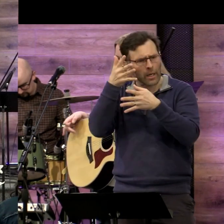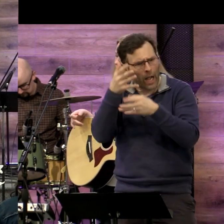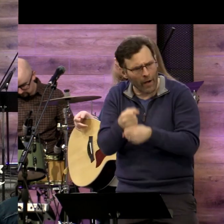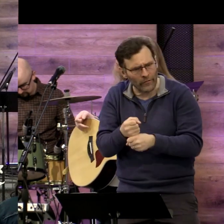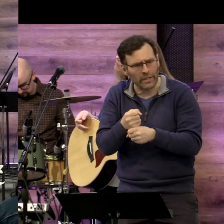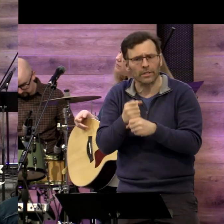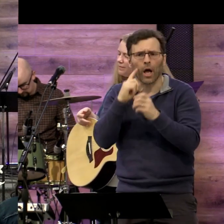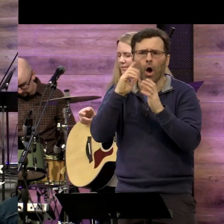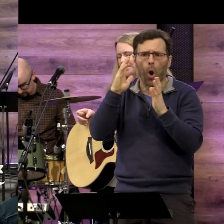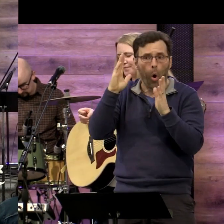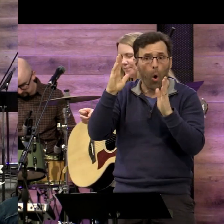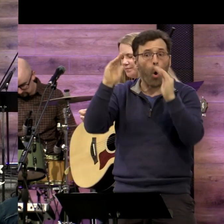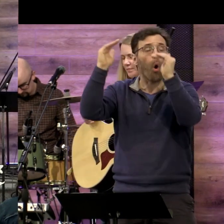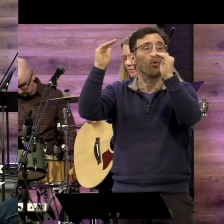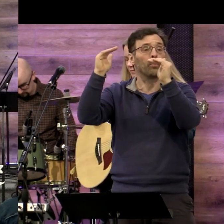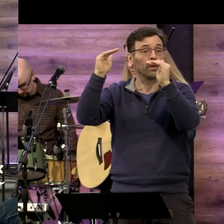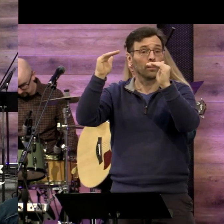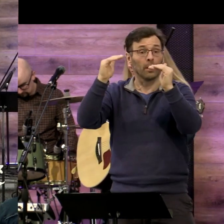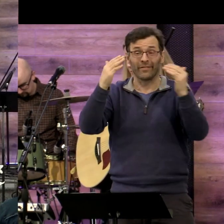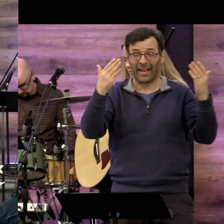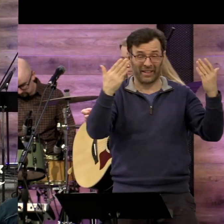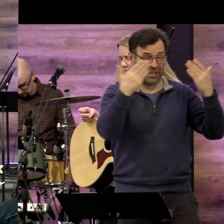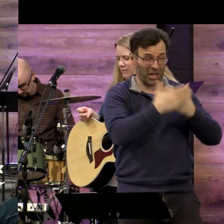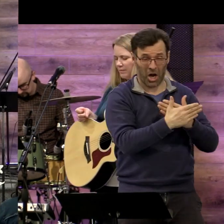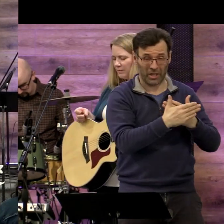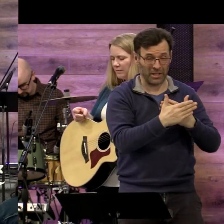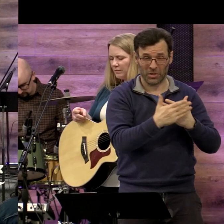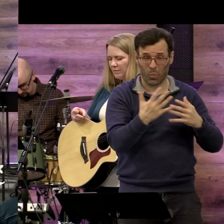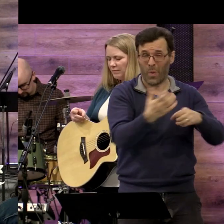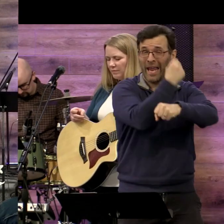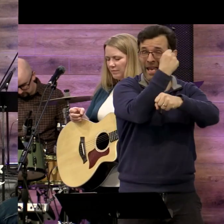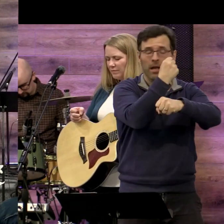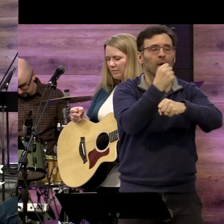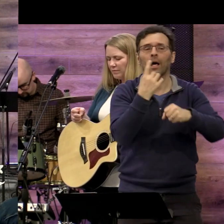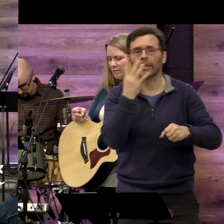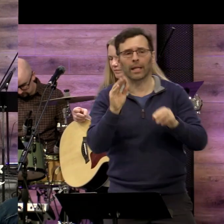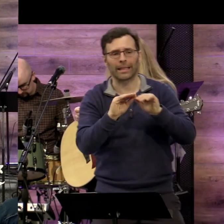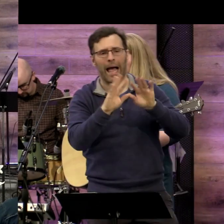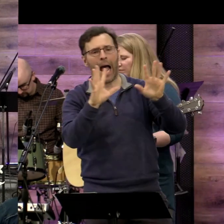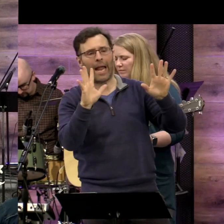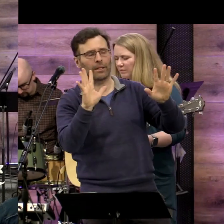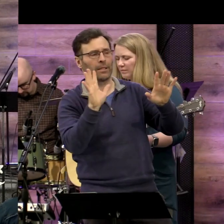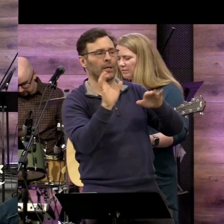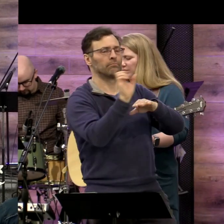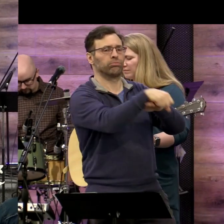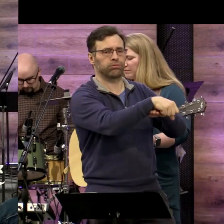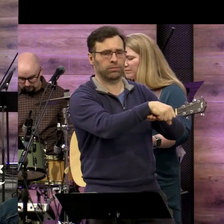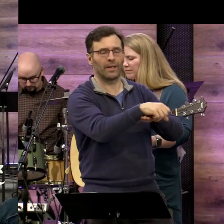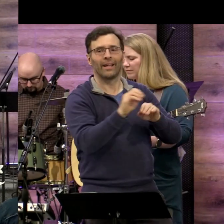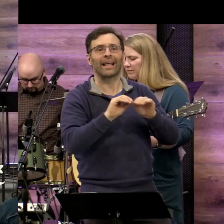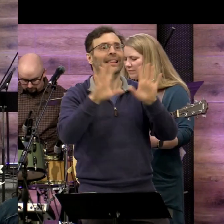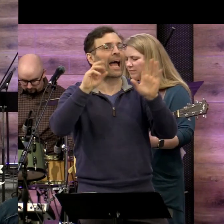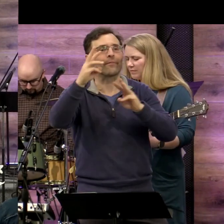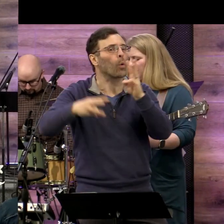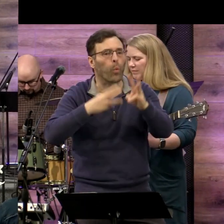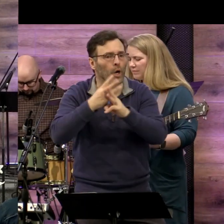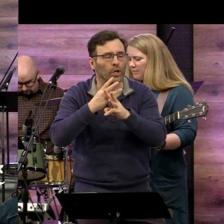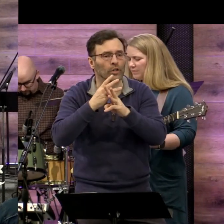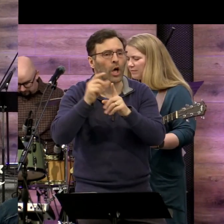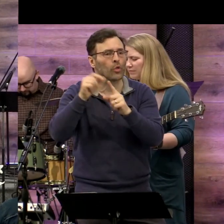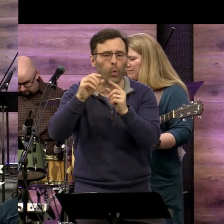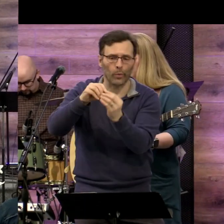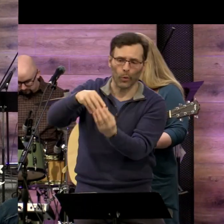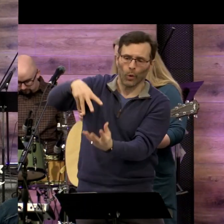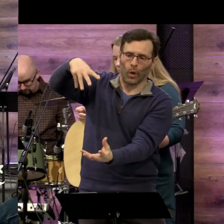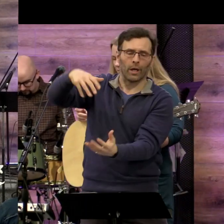and hope that the darkness shall not overcome the light of the world, the Word made flesh,